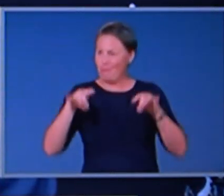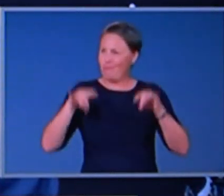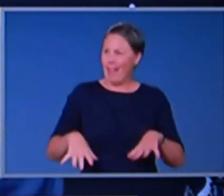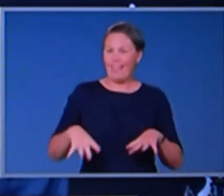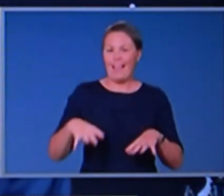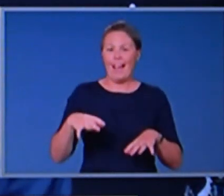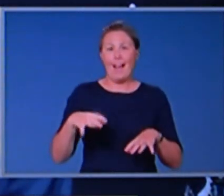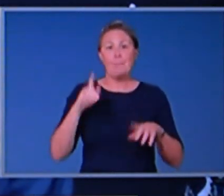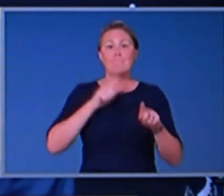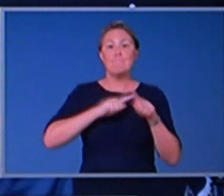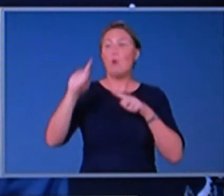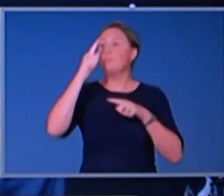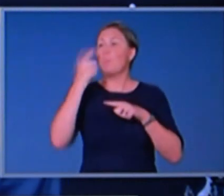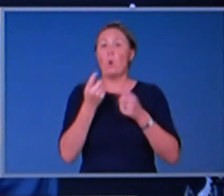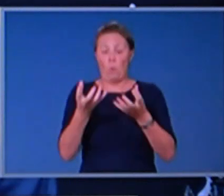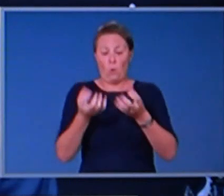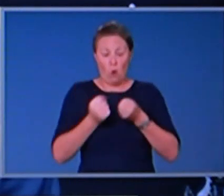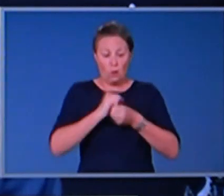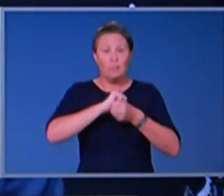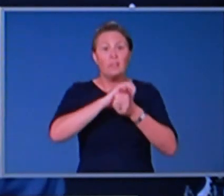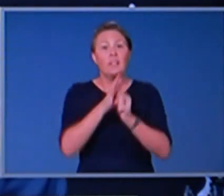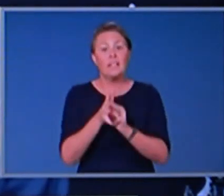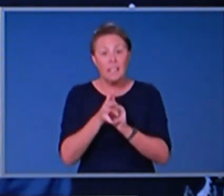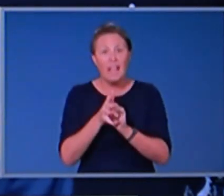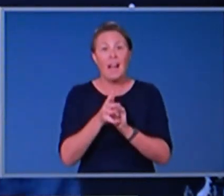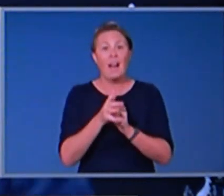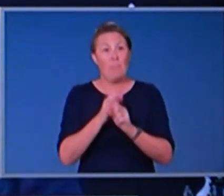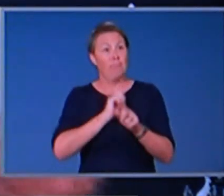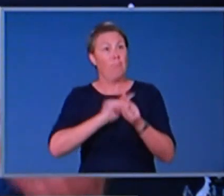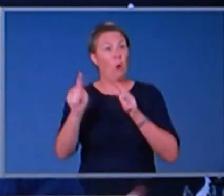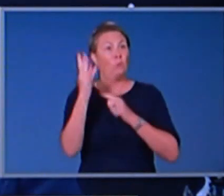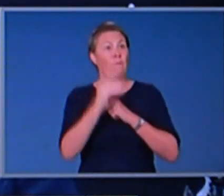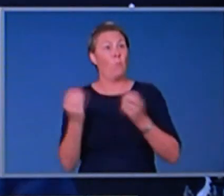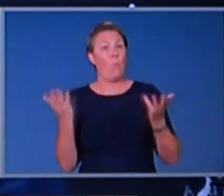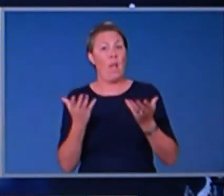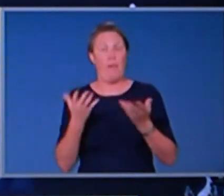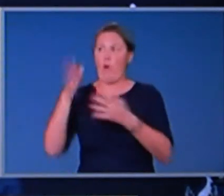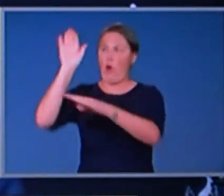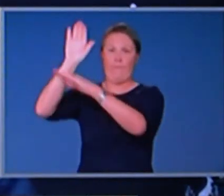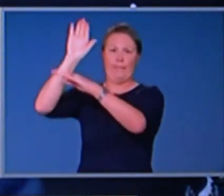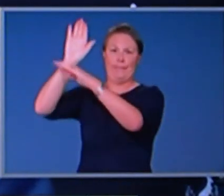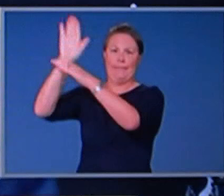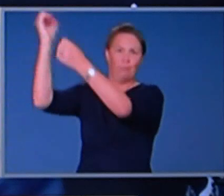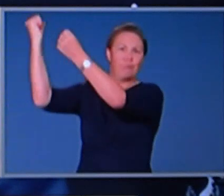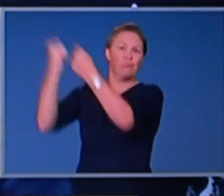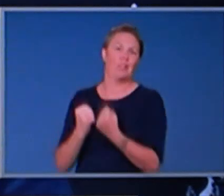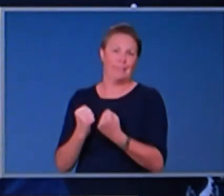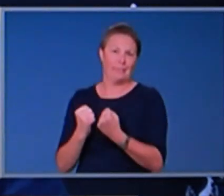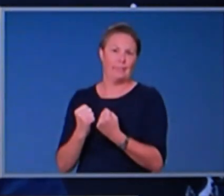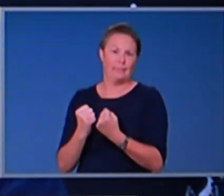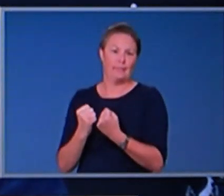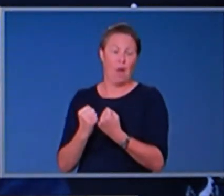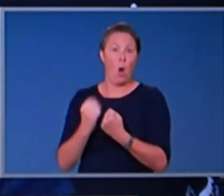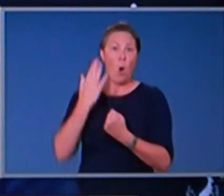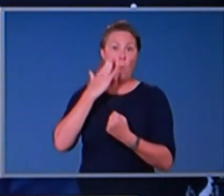2/3 of our cases at that stage were from imported cases from returning travellers. So the